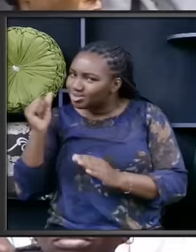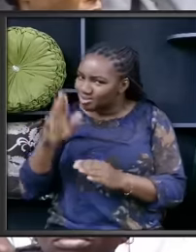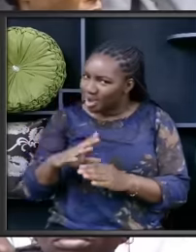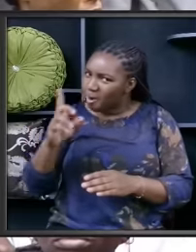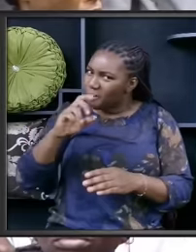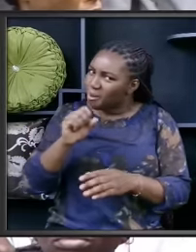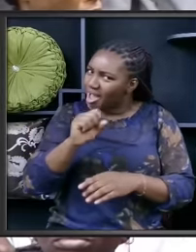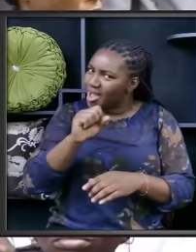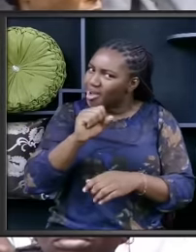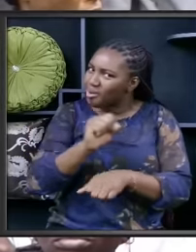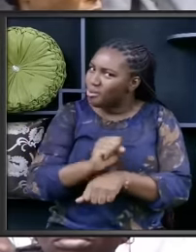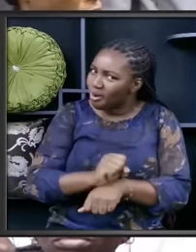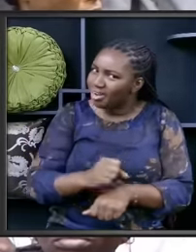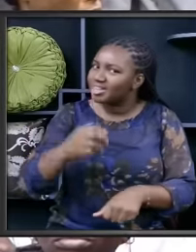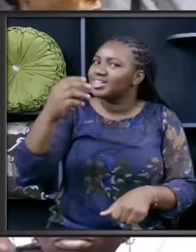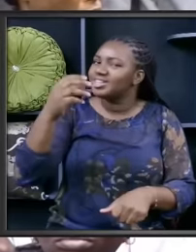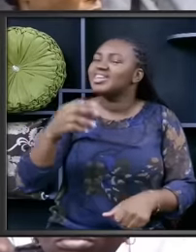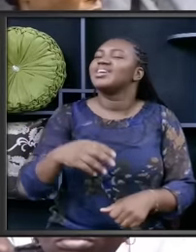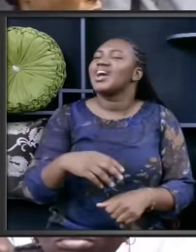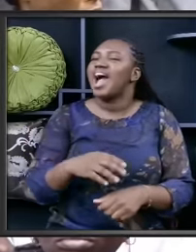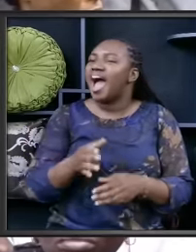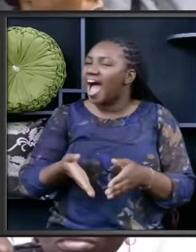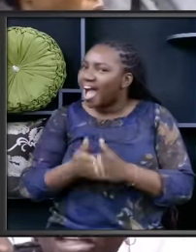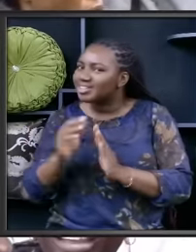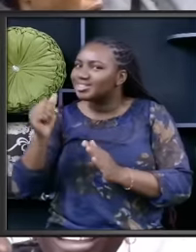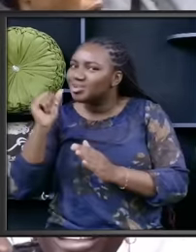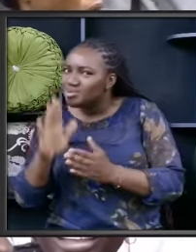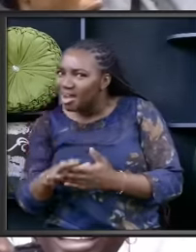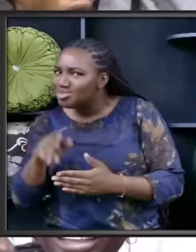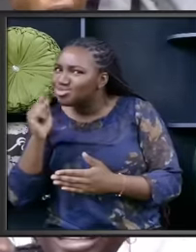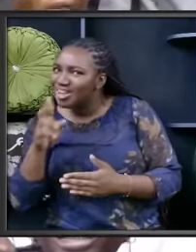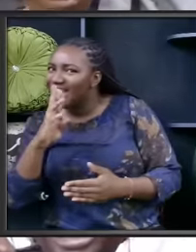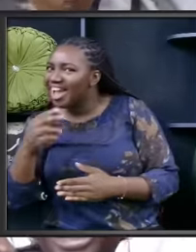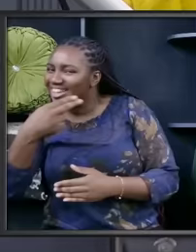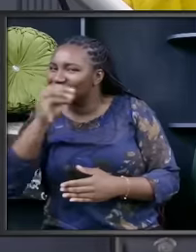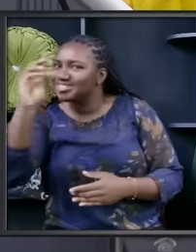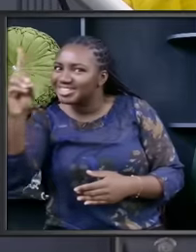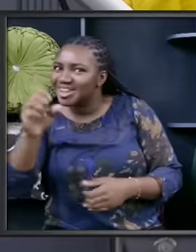which office? He said, na imbi HOD works. I say, Jesus.